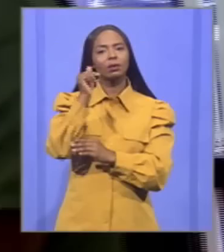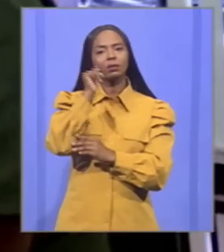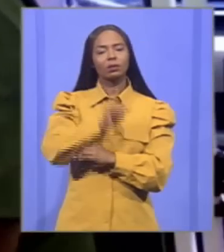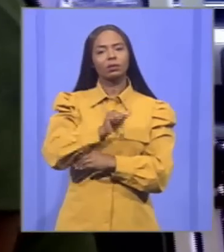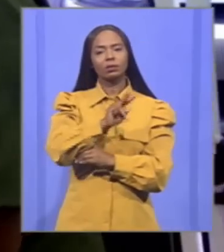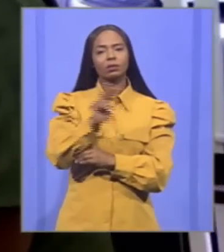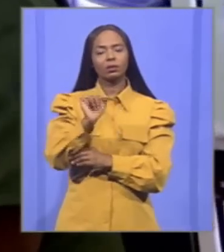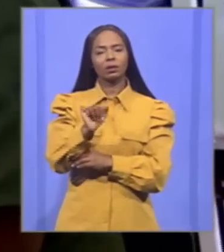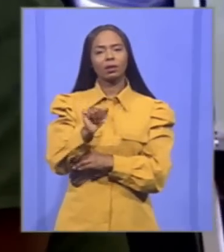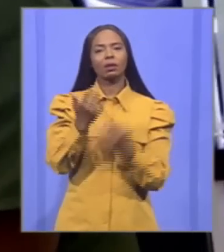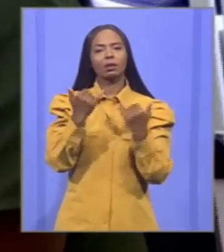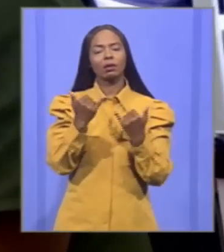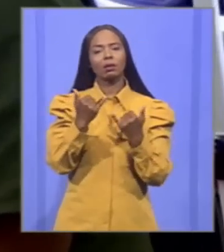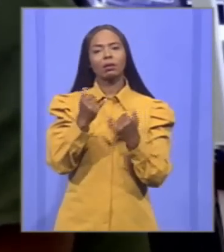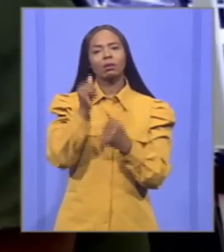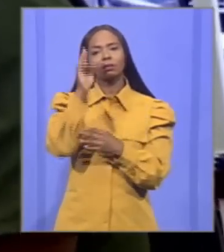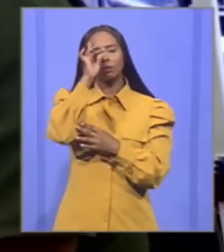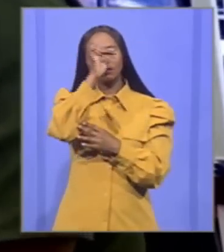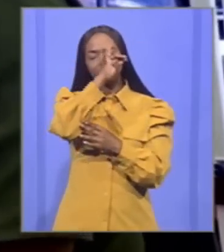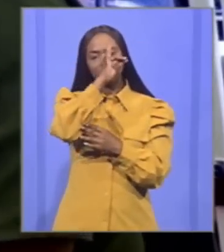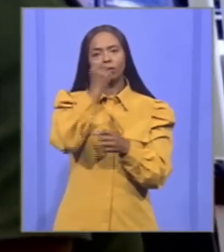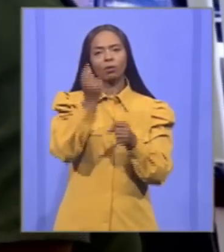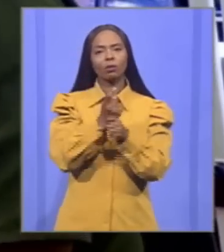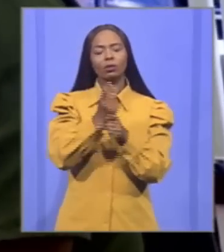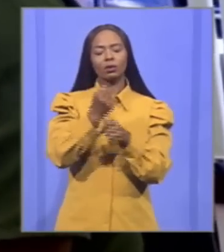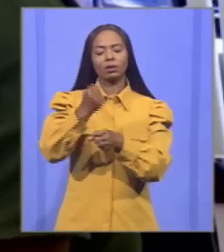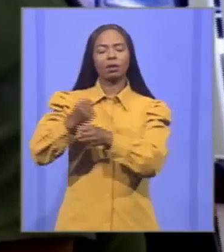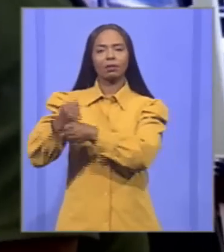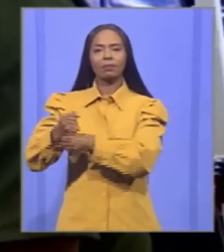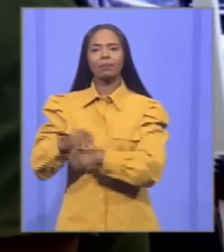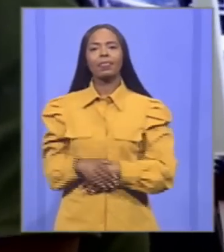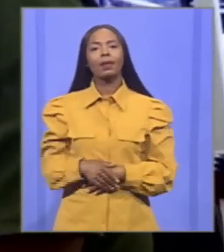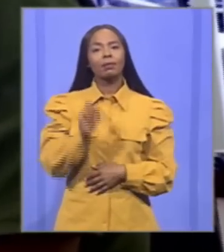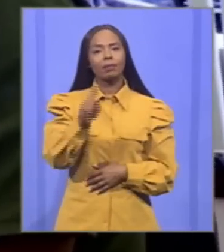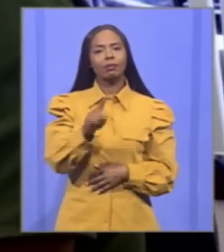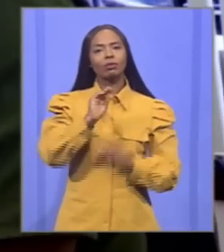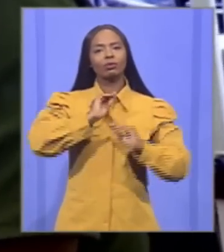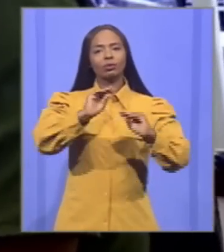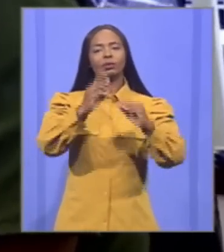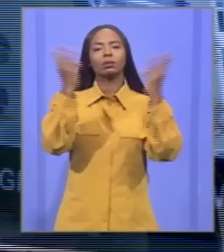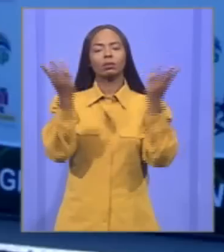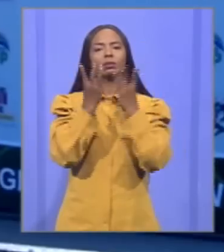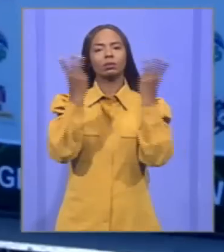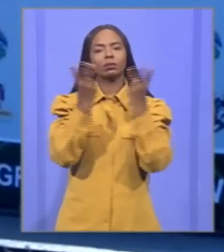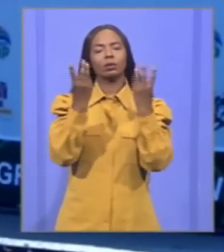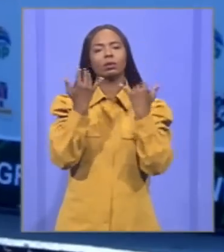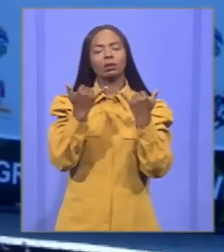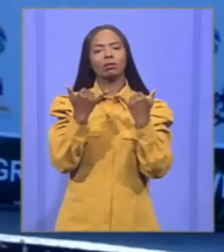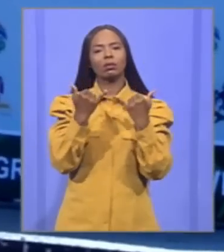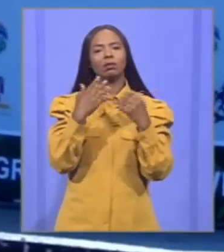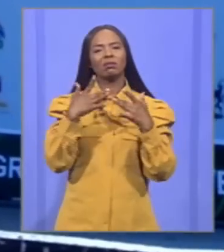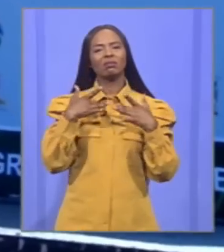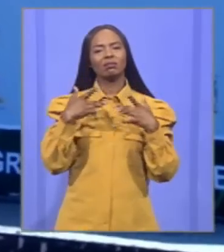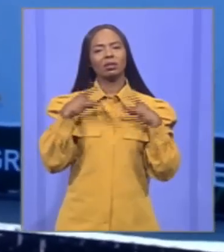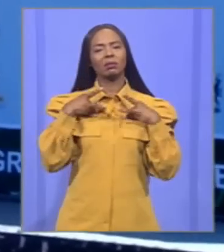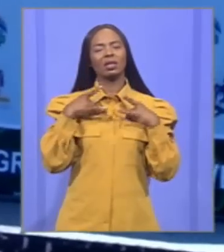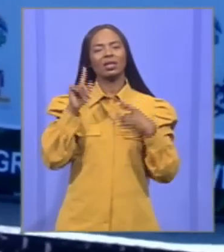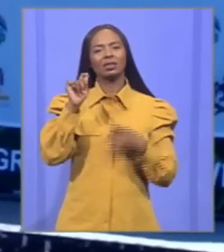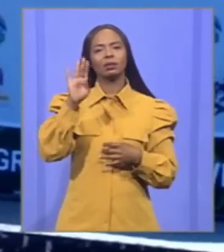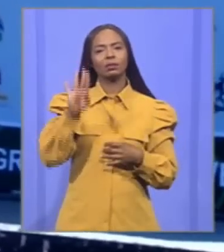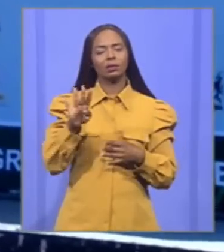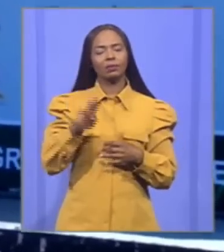24 kgweding ya Hlakubele selemo le selemo. Morero e le ho ruta setjhaba hahulwanyane ka lefuba. Letona